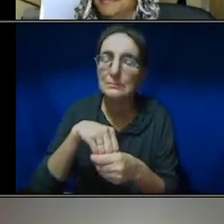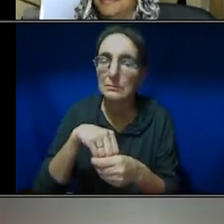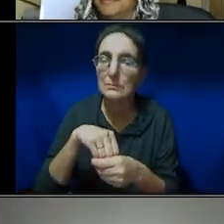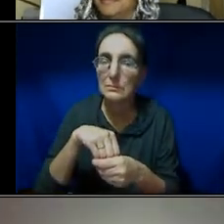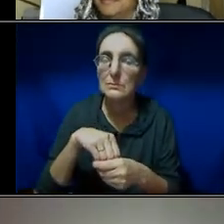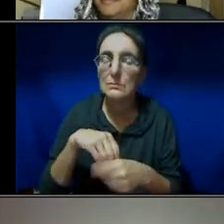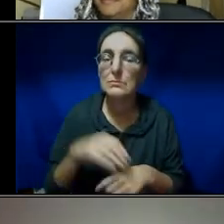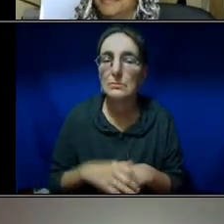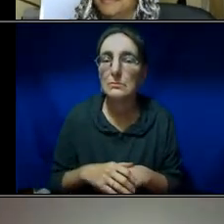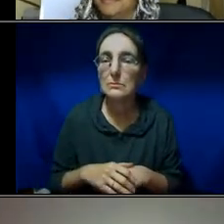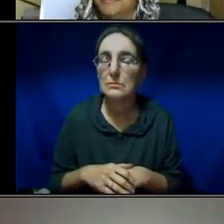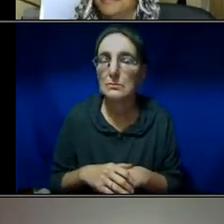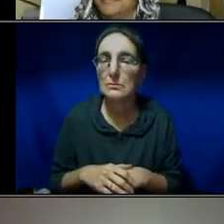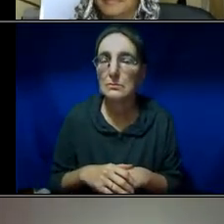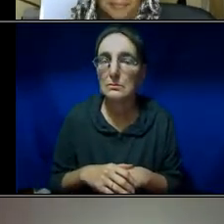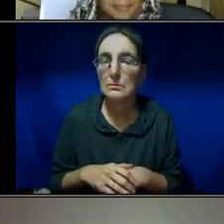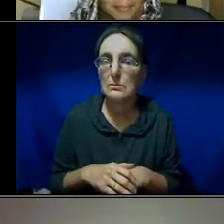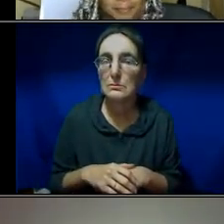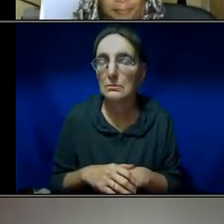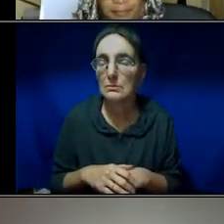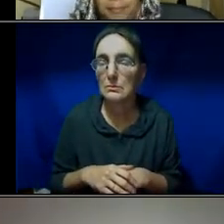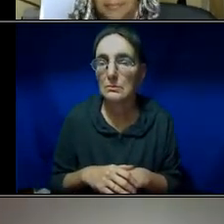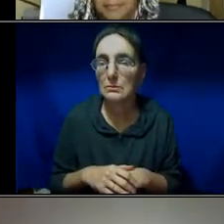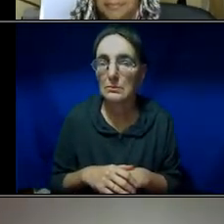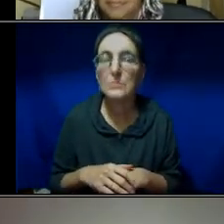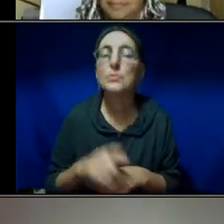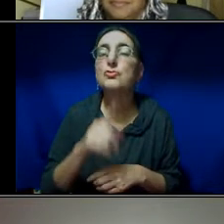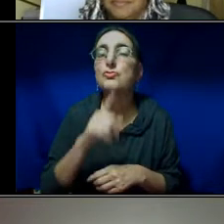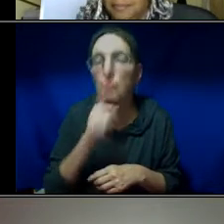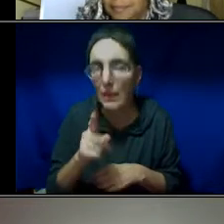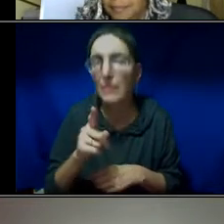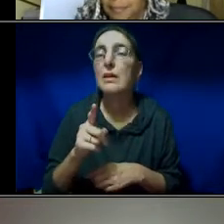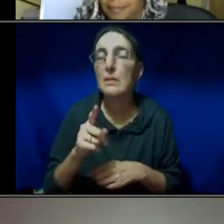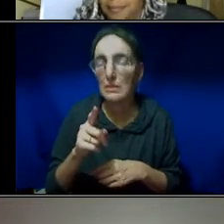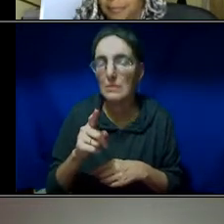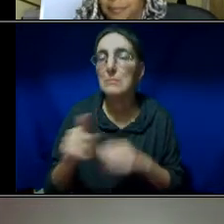those are really, really fundamental